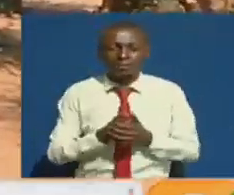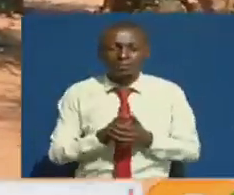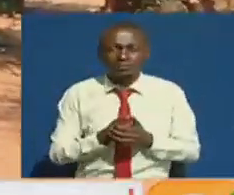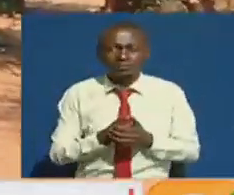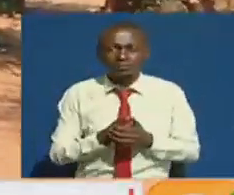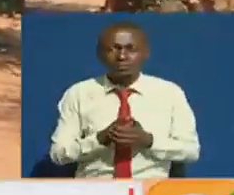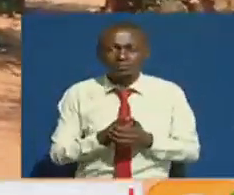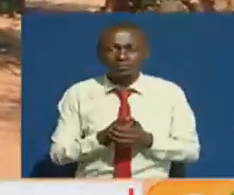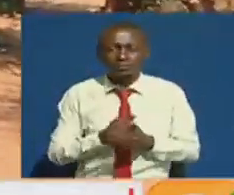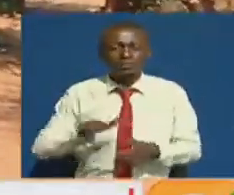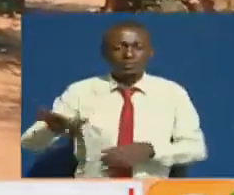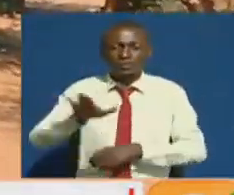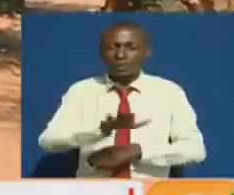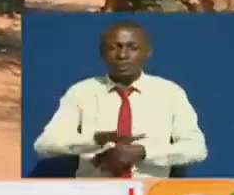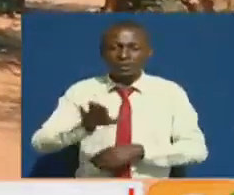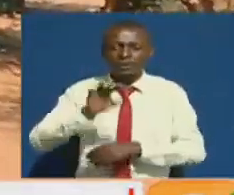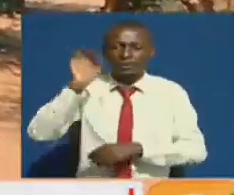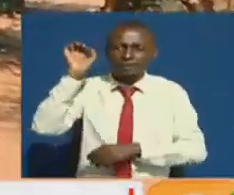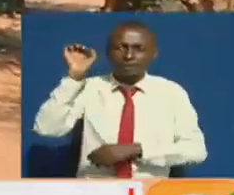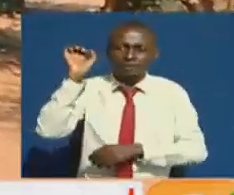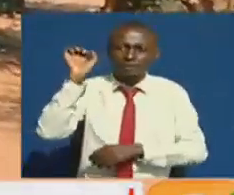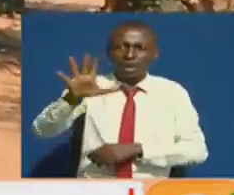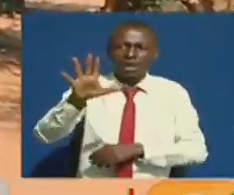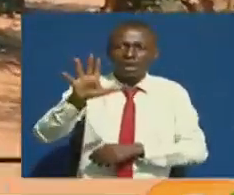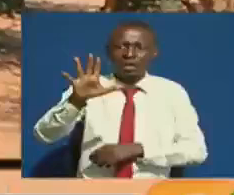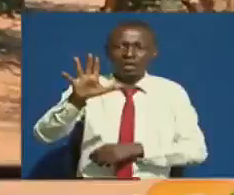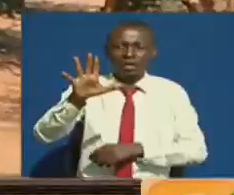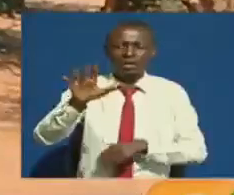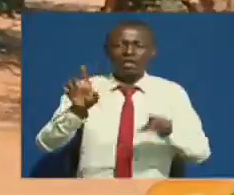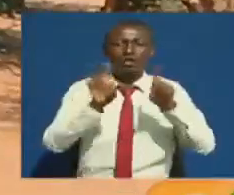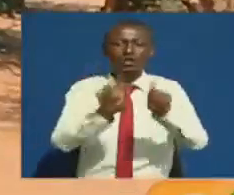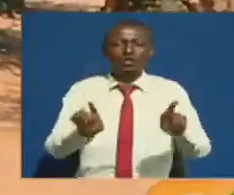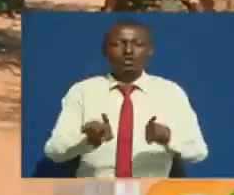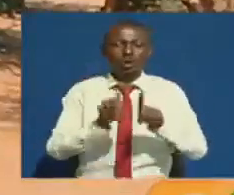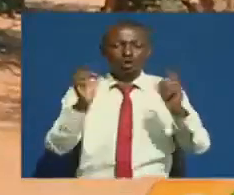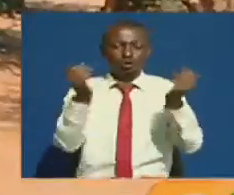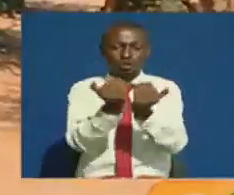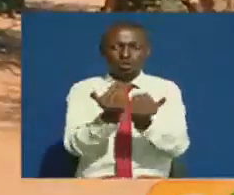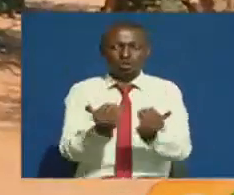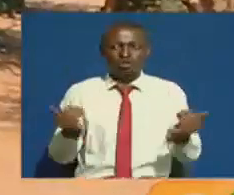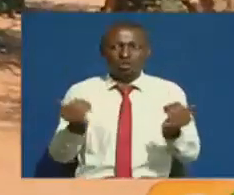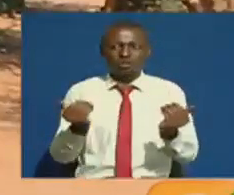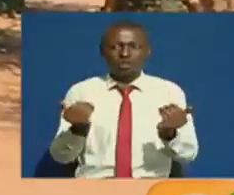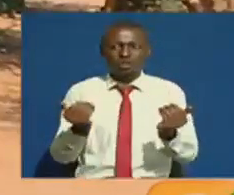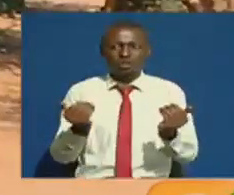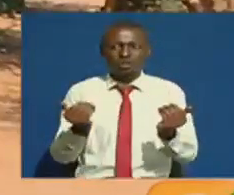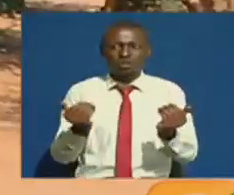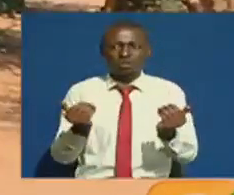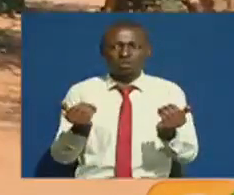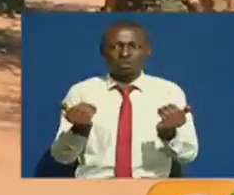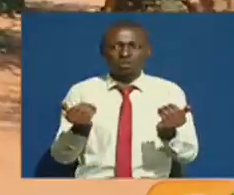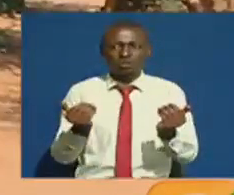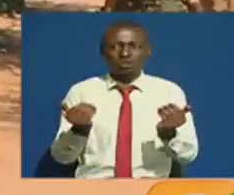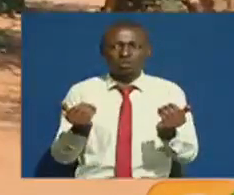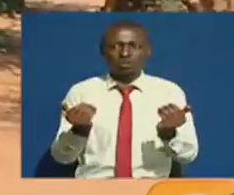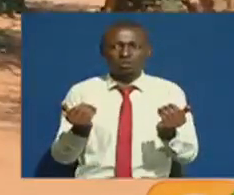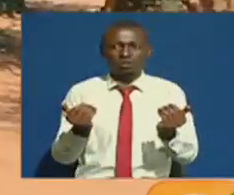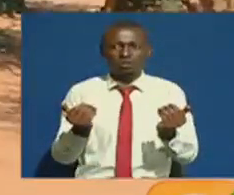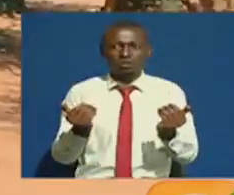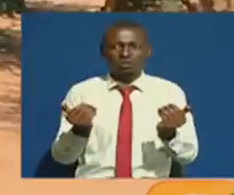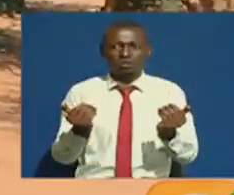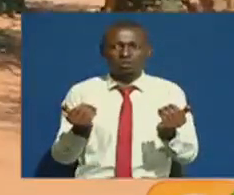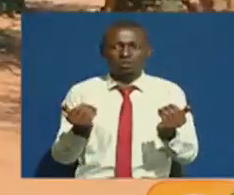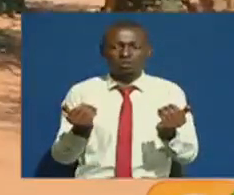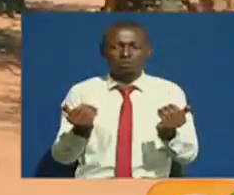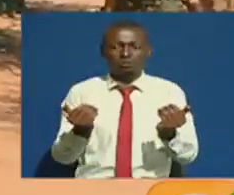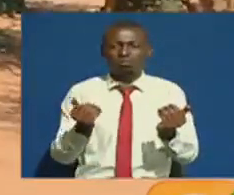shule ya huku mbali isitoshe awa toto ambayo walimuhu wajui kusoma na shule